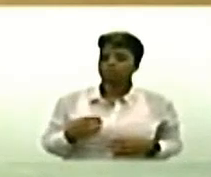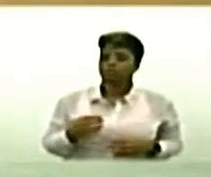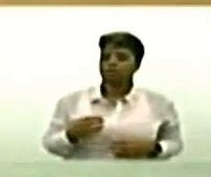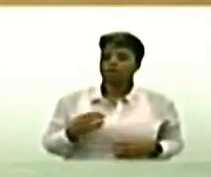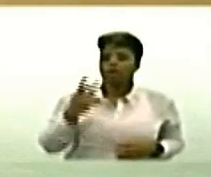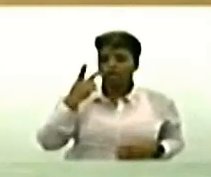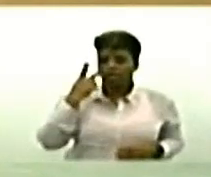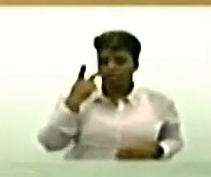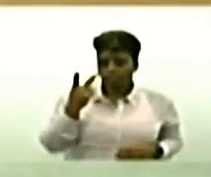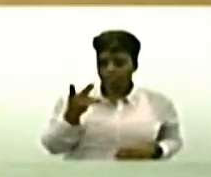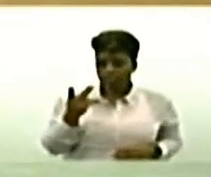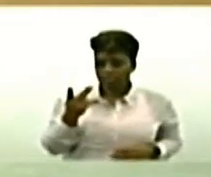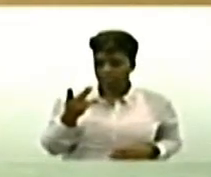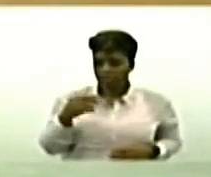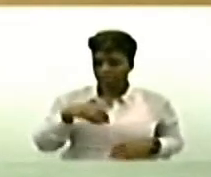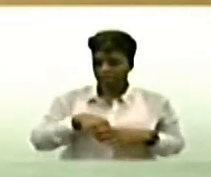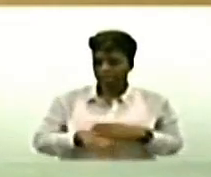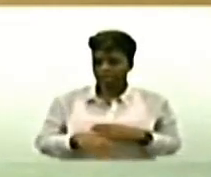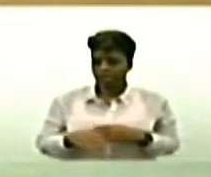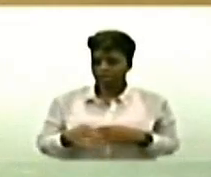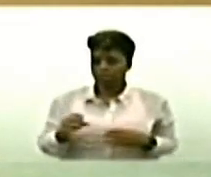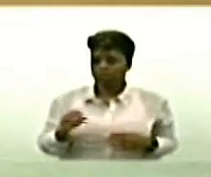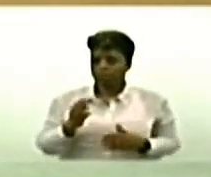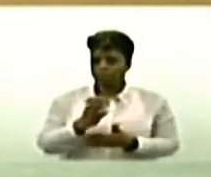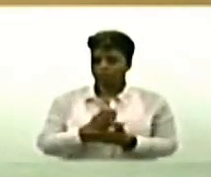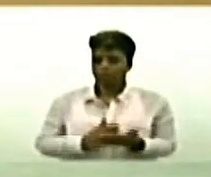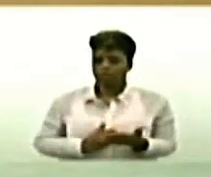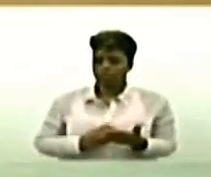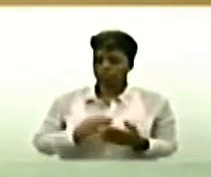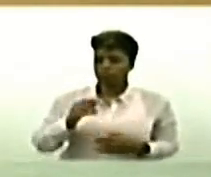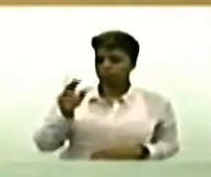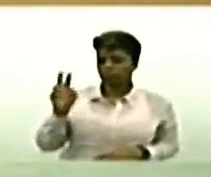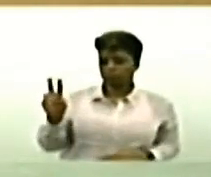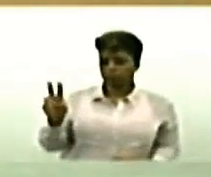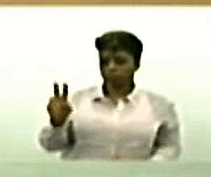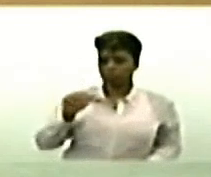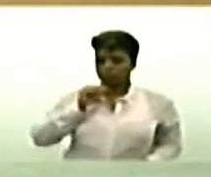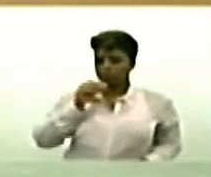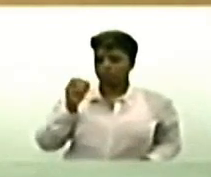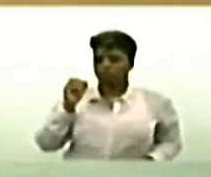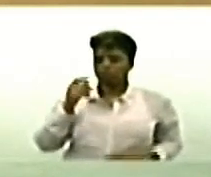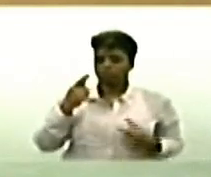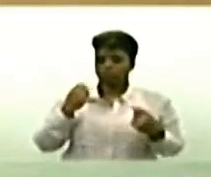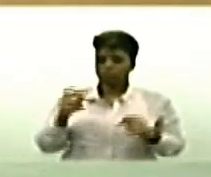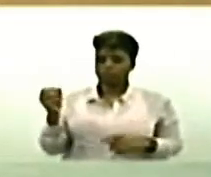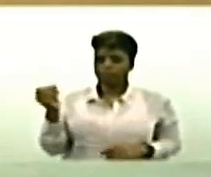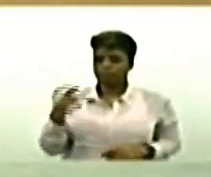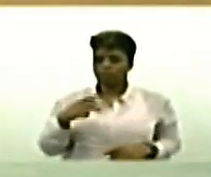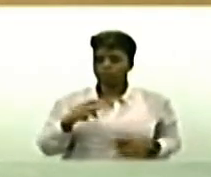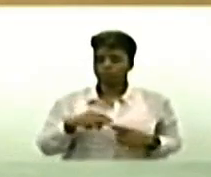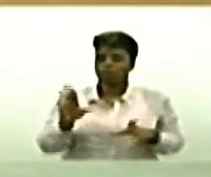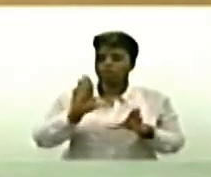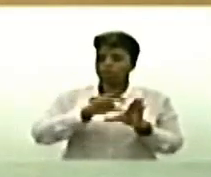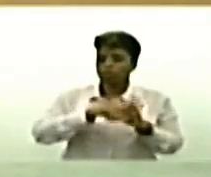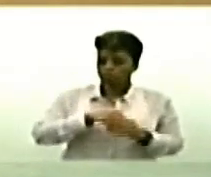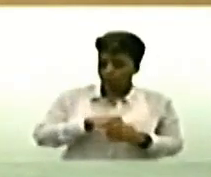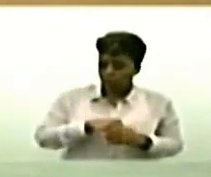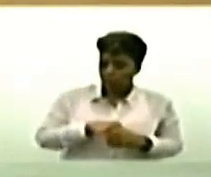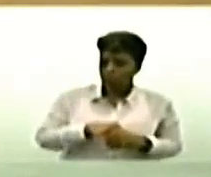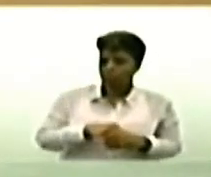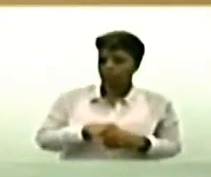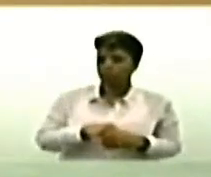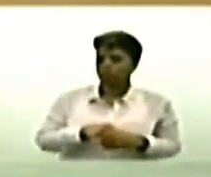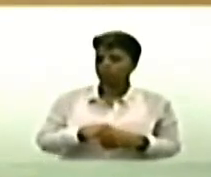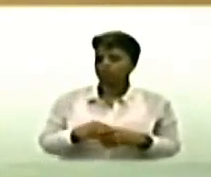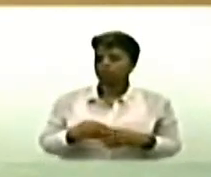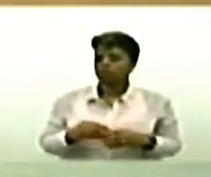see that, for example, Clause 2, I'm not trying to go back there, but it says that to include reference to traffic wardens in